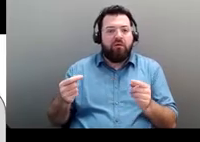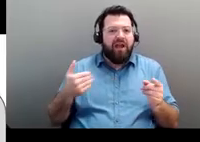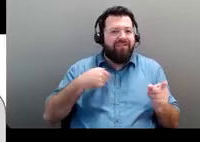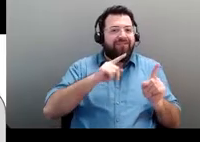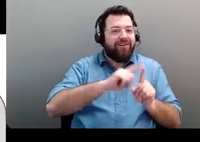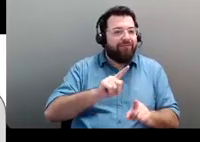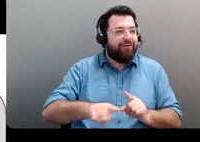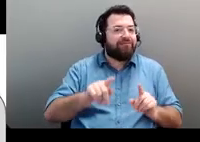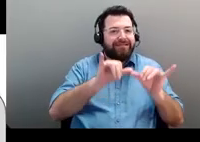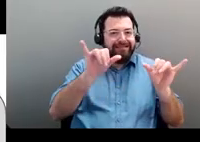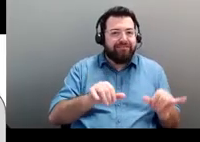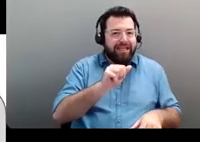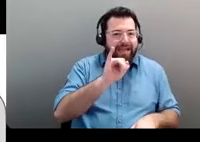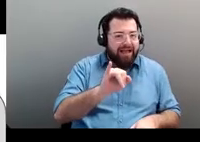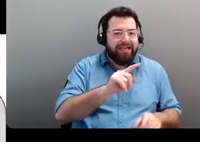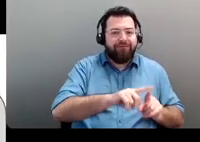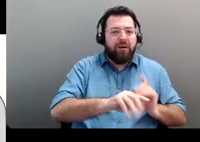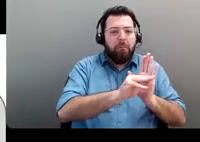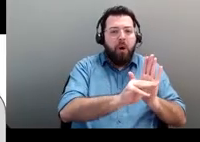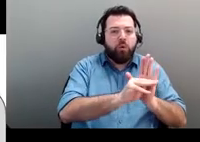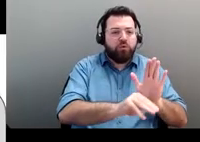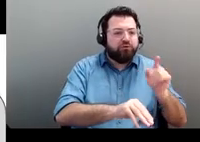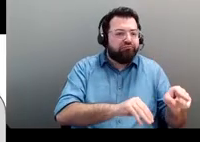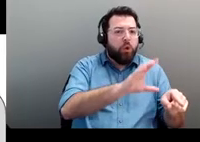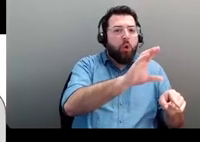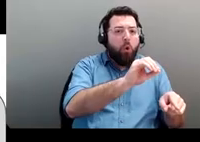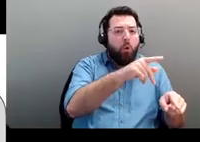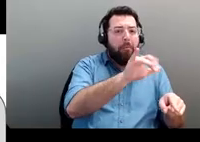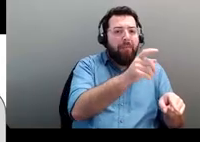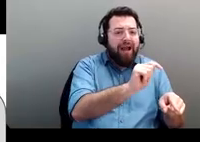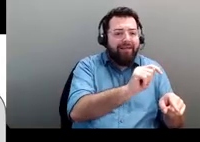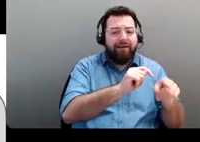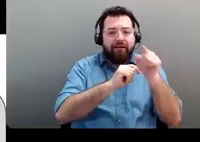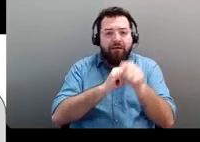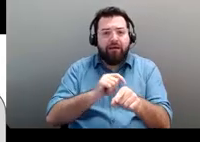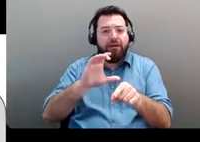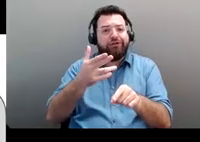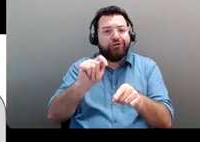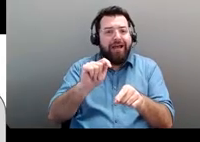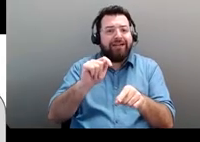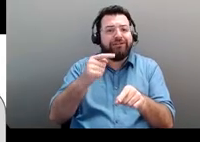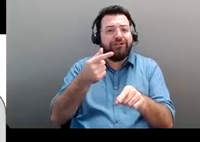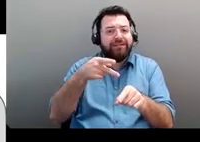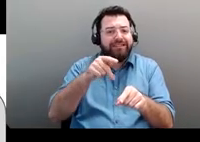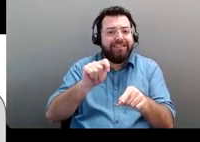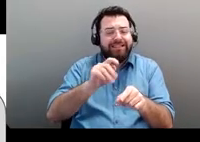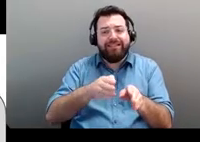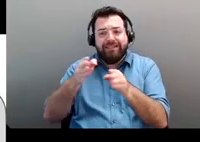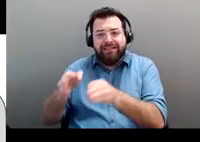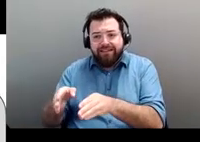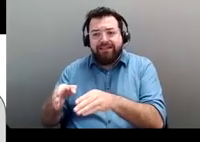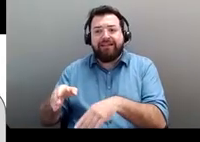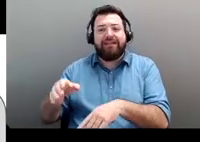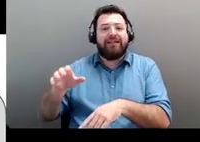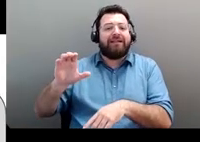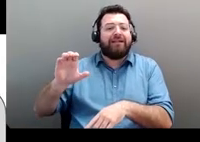so the way that Copilot works may be different from the way that ChatGPT works, and the way that ChatGPT works may be different from the